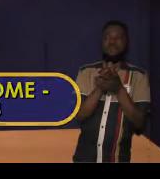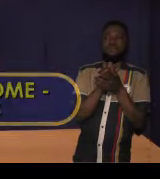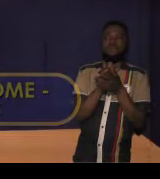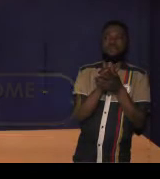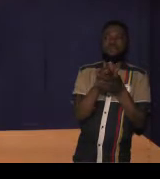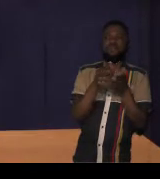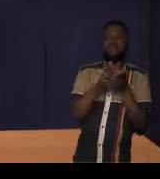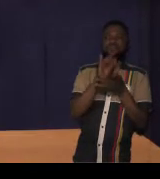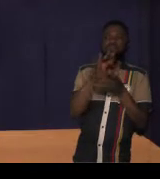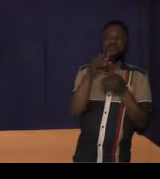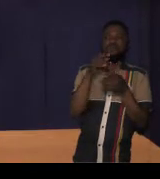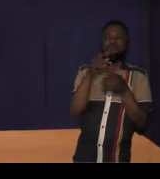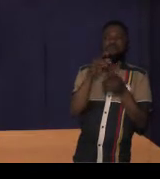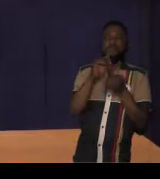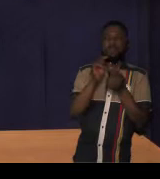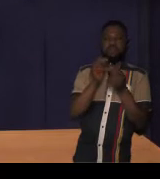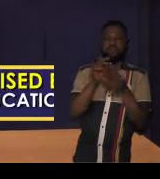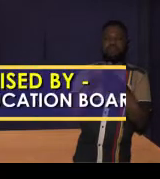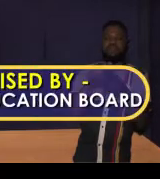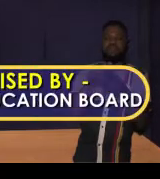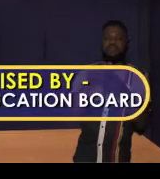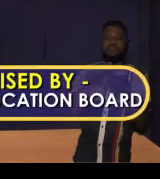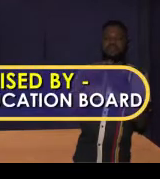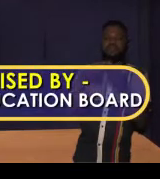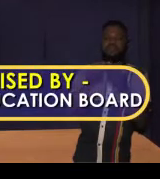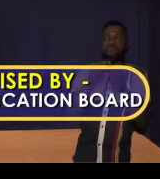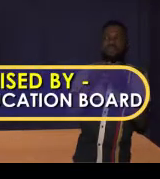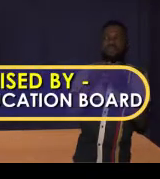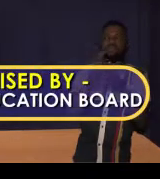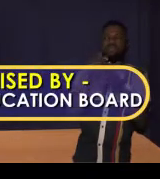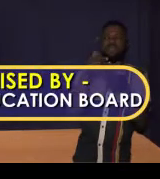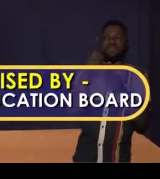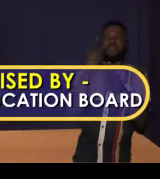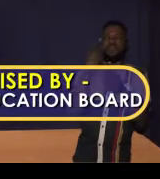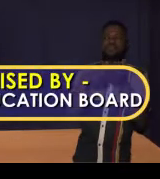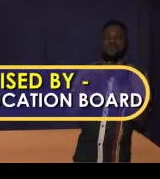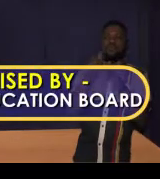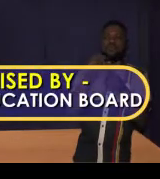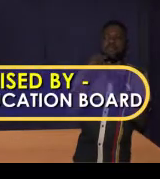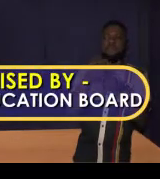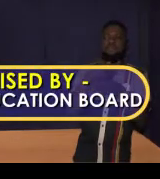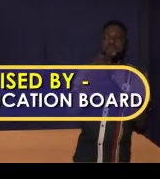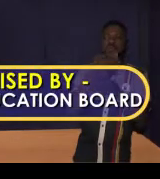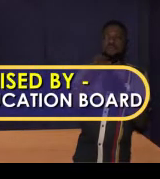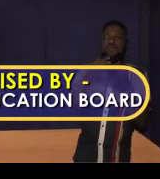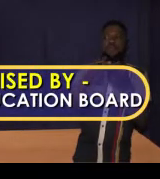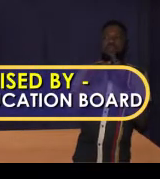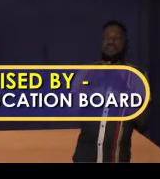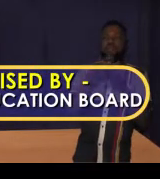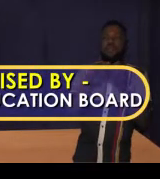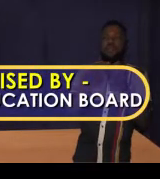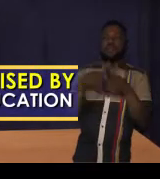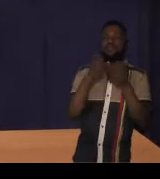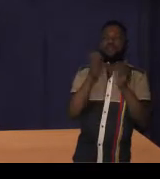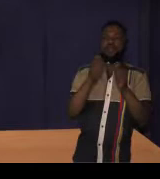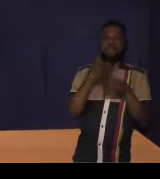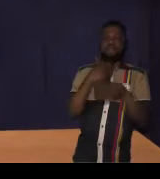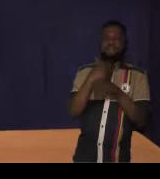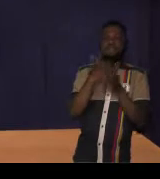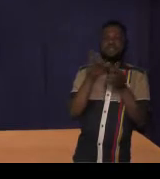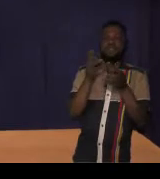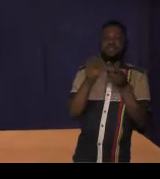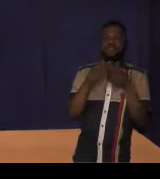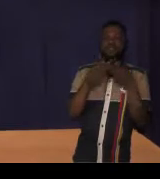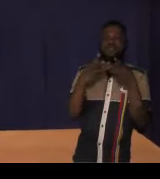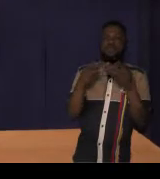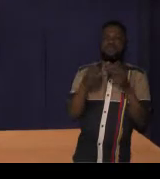Now, it's your turn to try out these ones. Let's see what you can make of the relationship and how you can apply them to